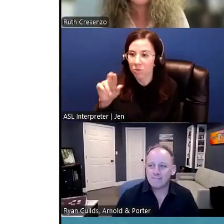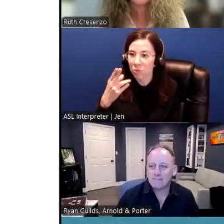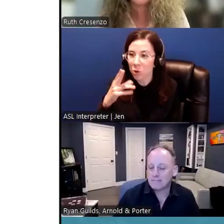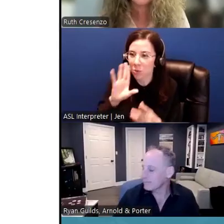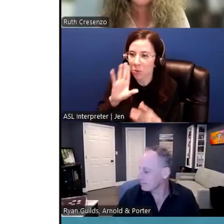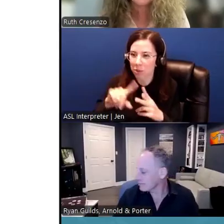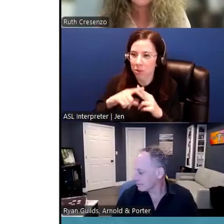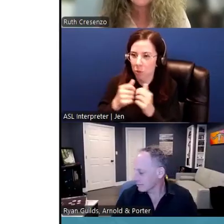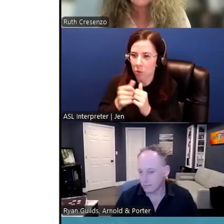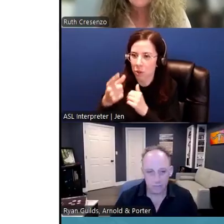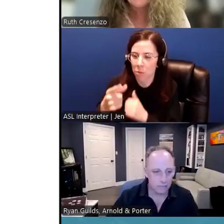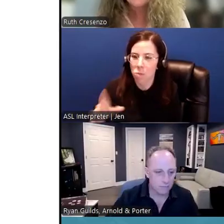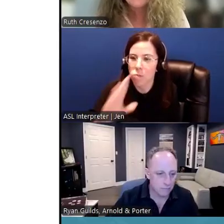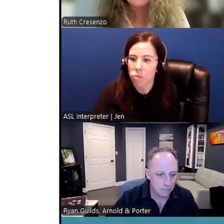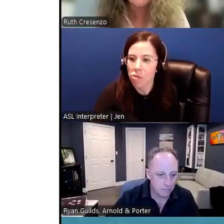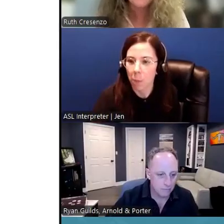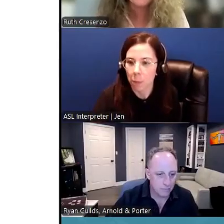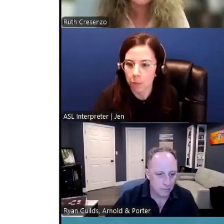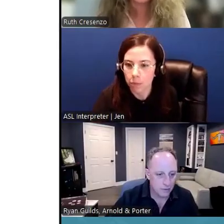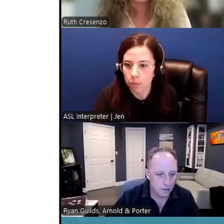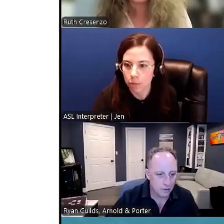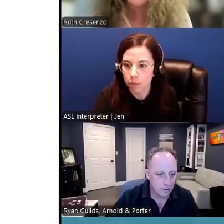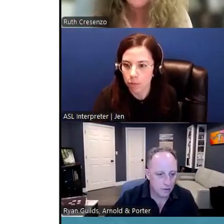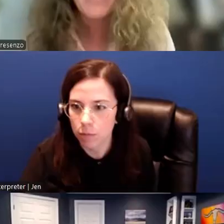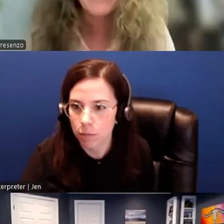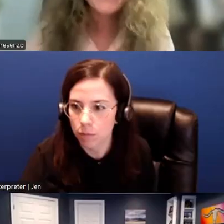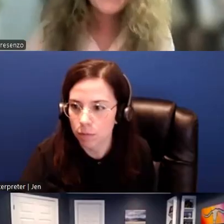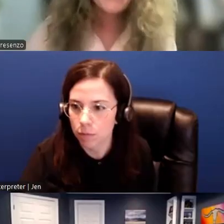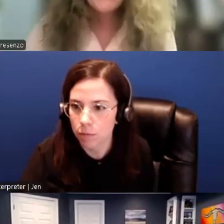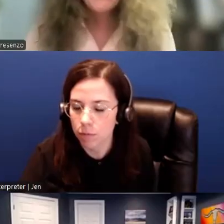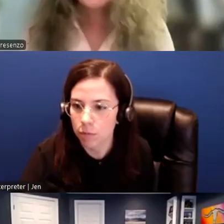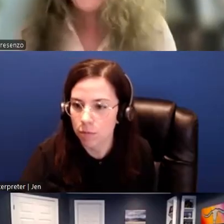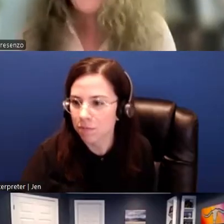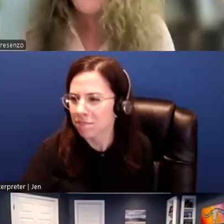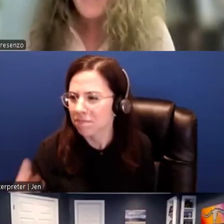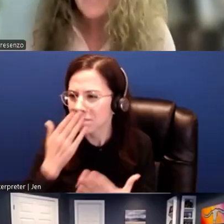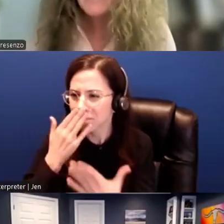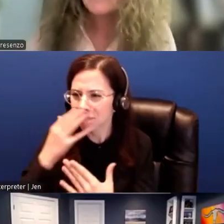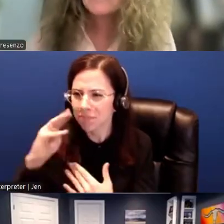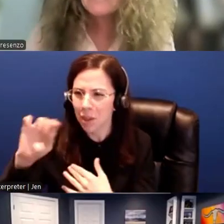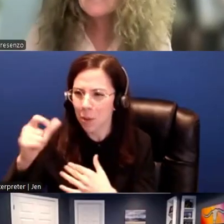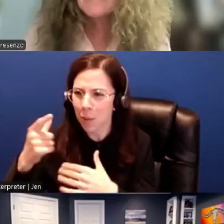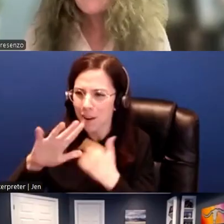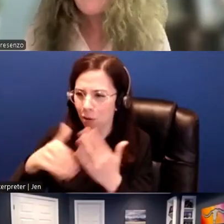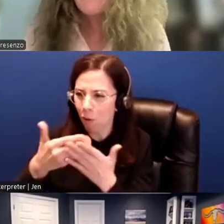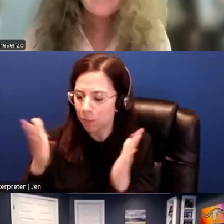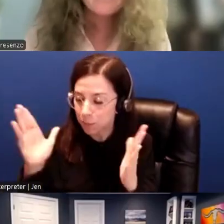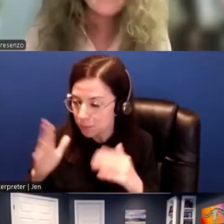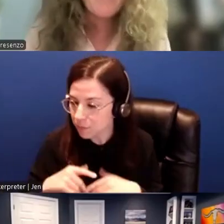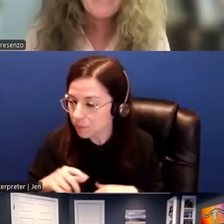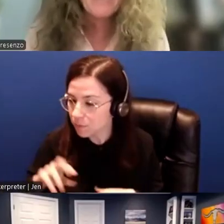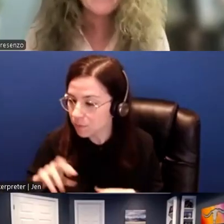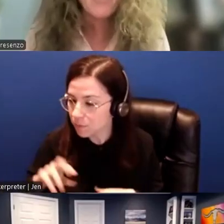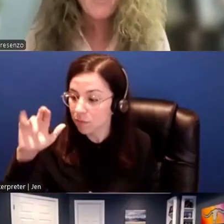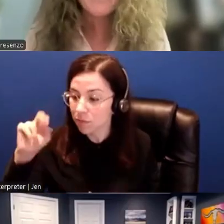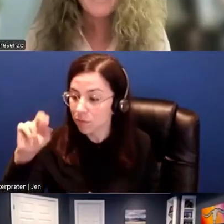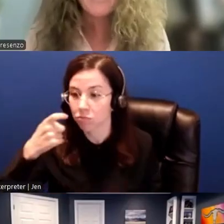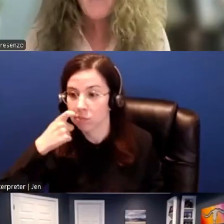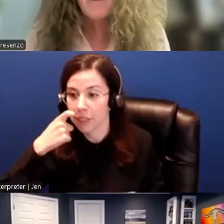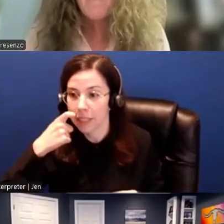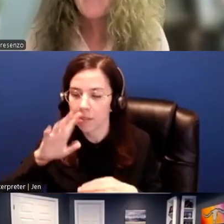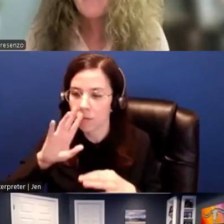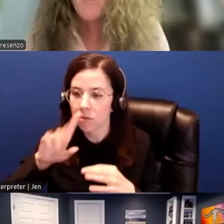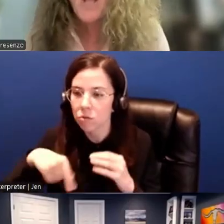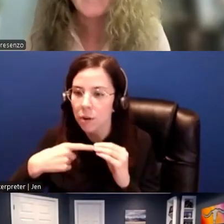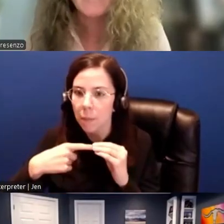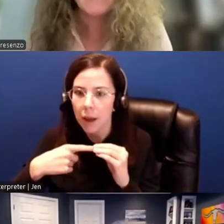you. Oh, thank you, Meg, and thank you, everybody. So Ryan, in the last bit, talked a